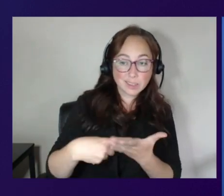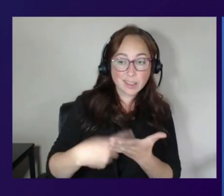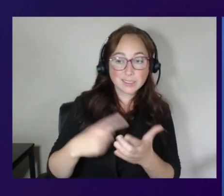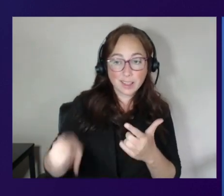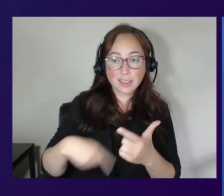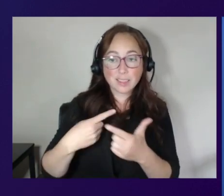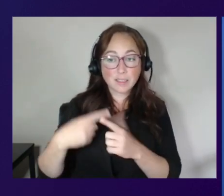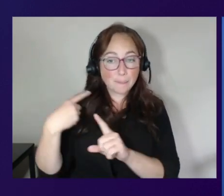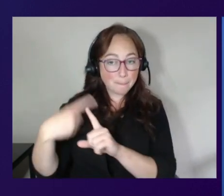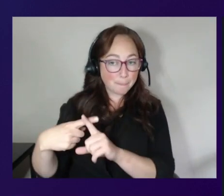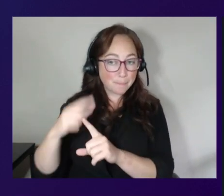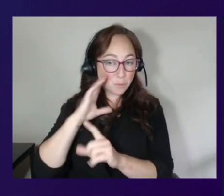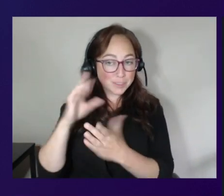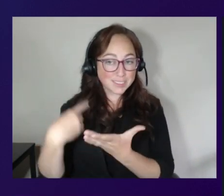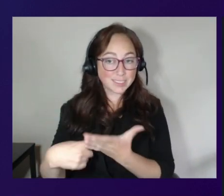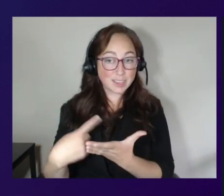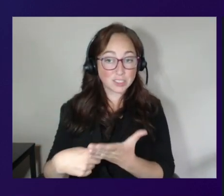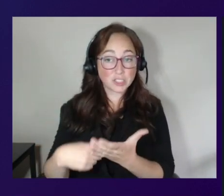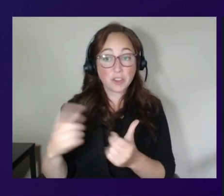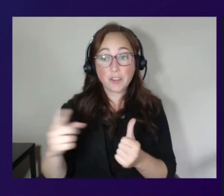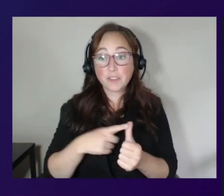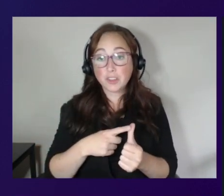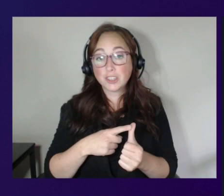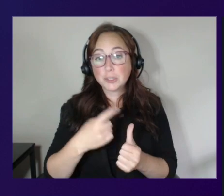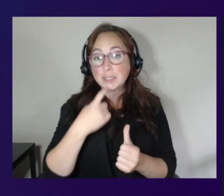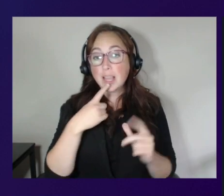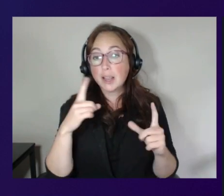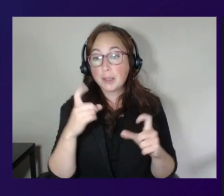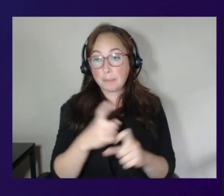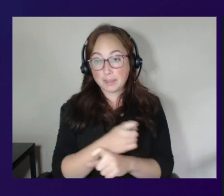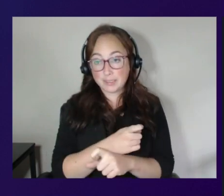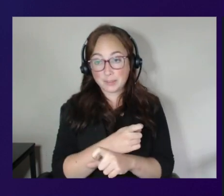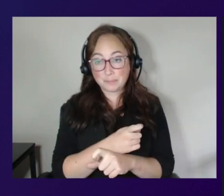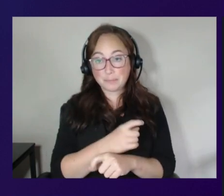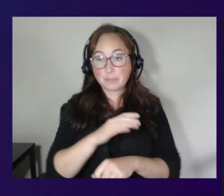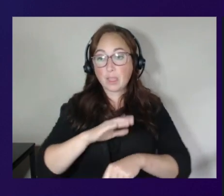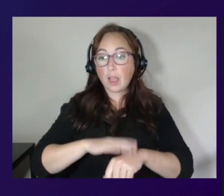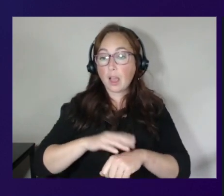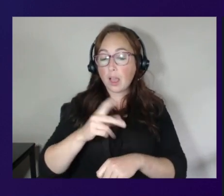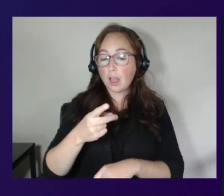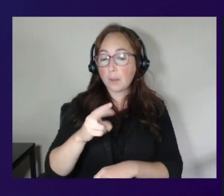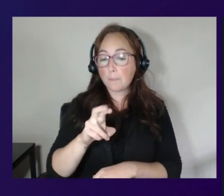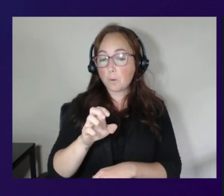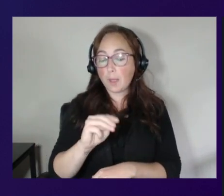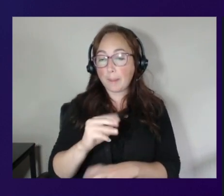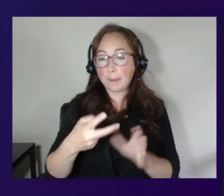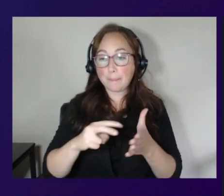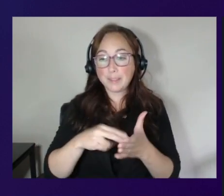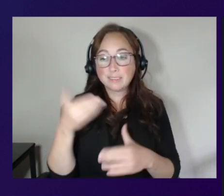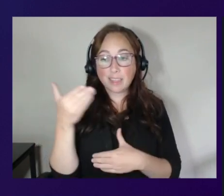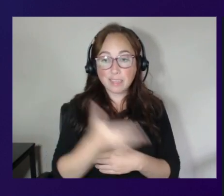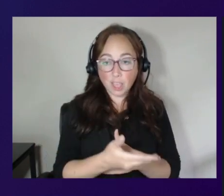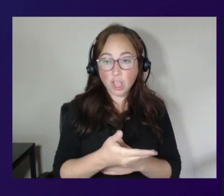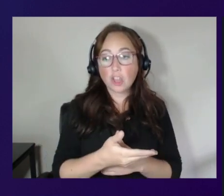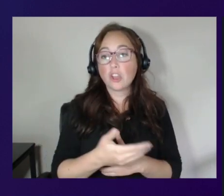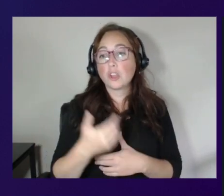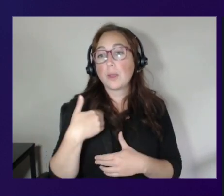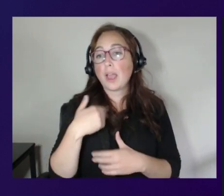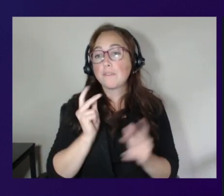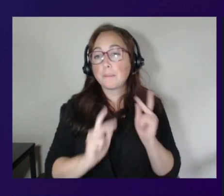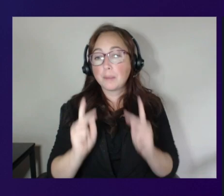great. Firstly, like you said, that complexity of being on-prem. You have licenses, you have people, you have